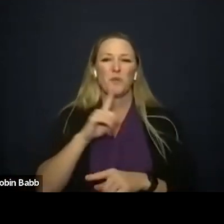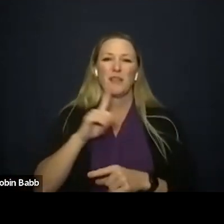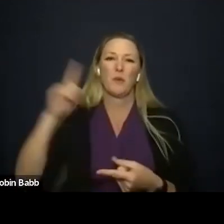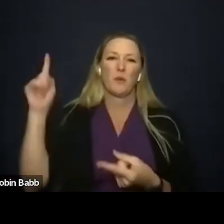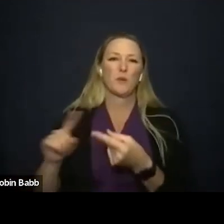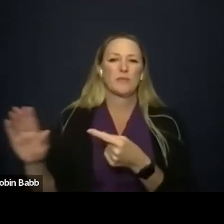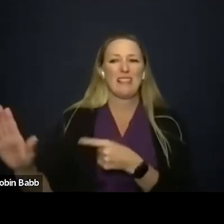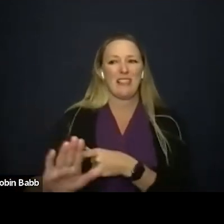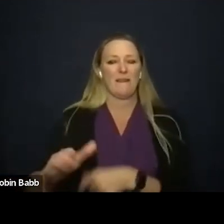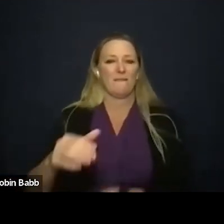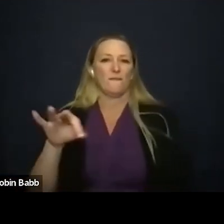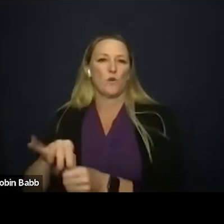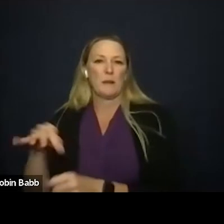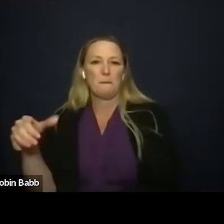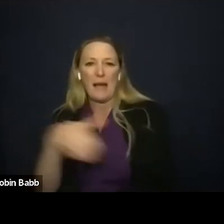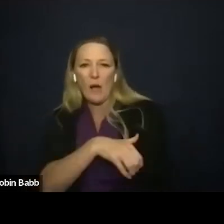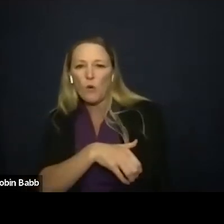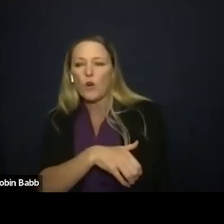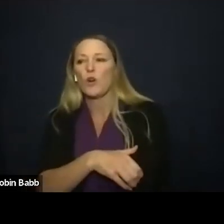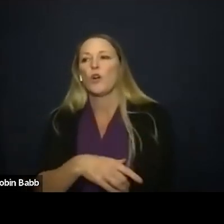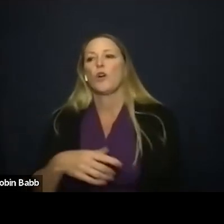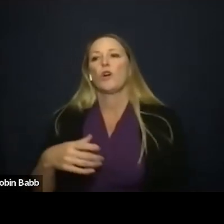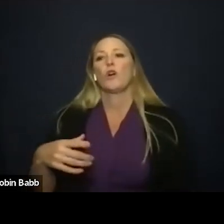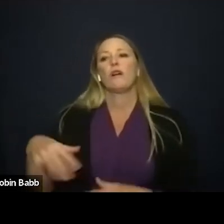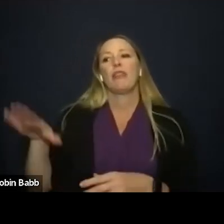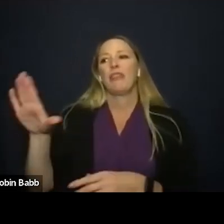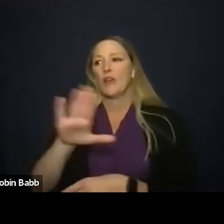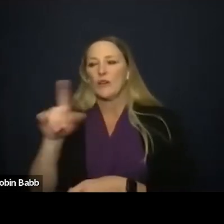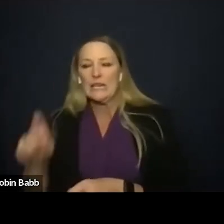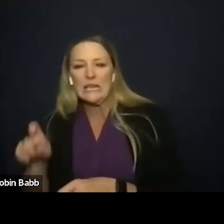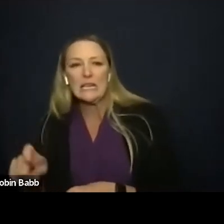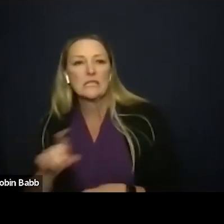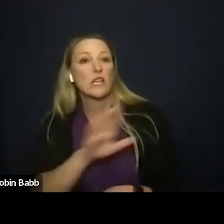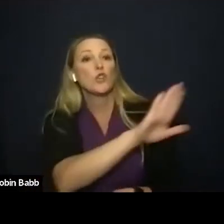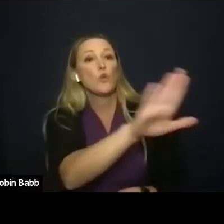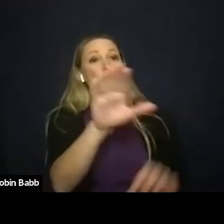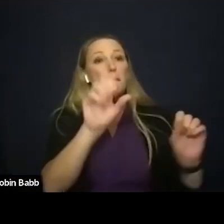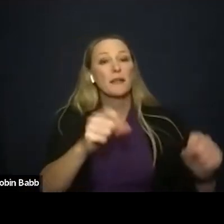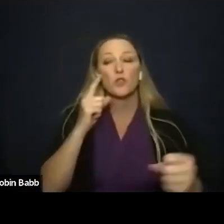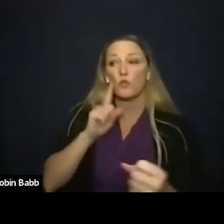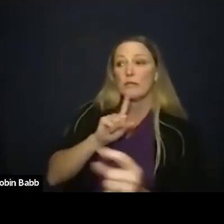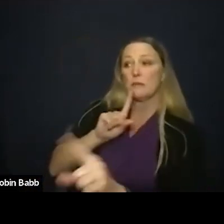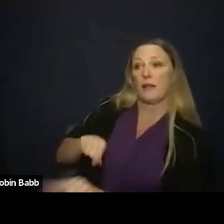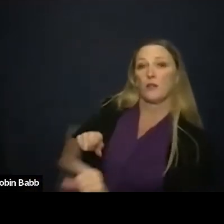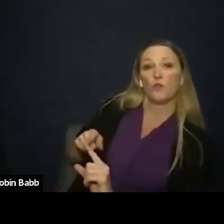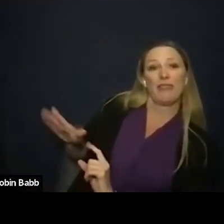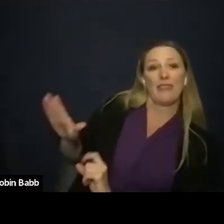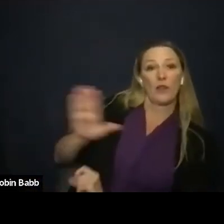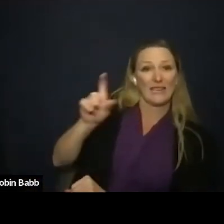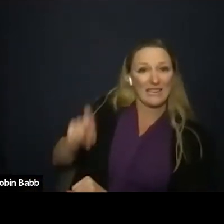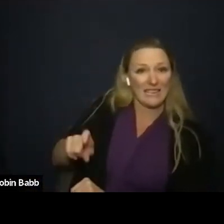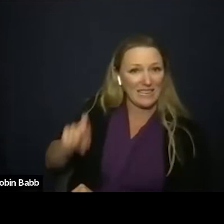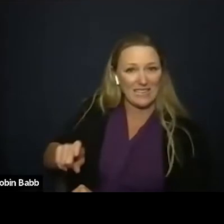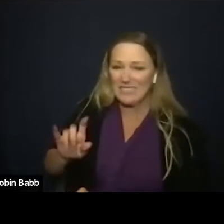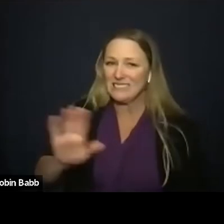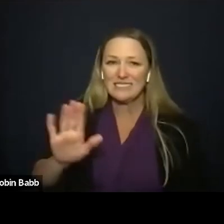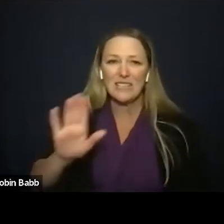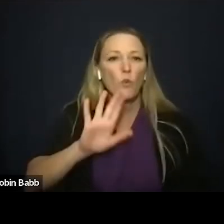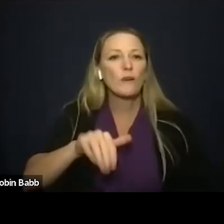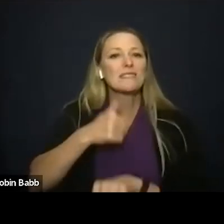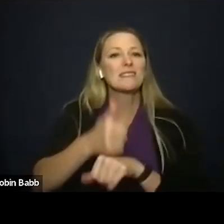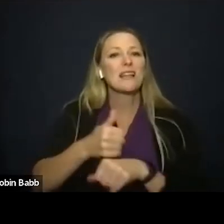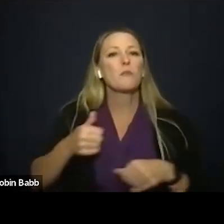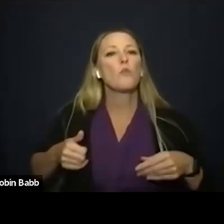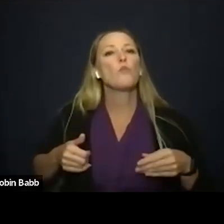and the ability of the school board to respond to the needs of our sbusd families and of those protected classes and paves the way for our